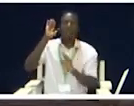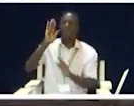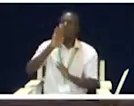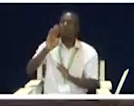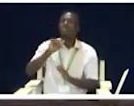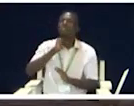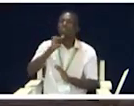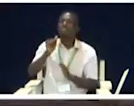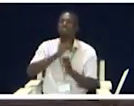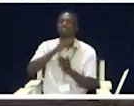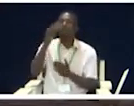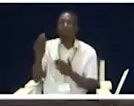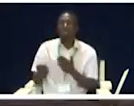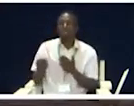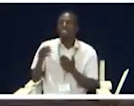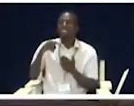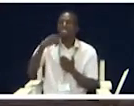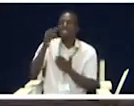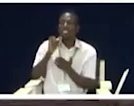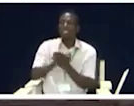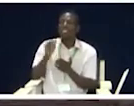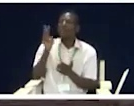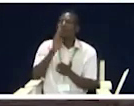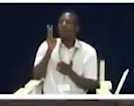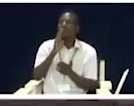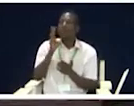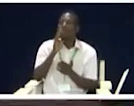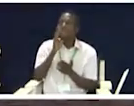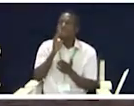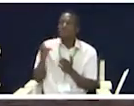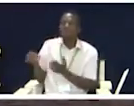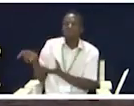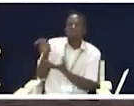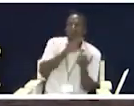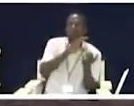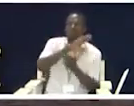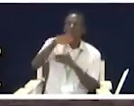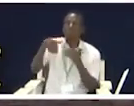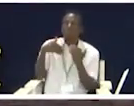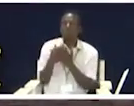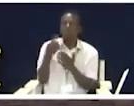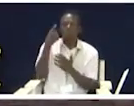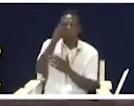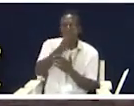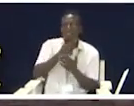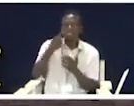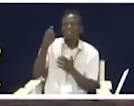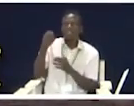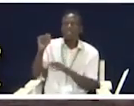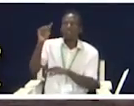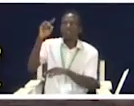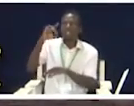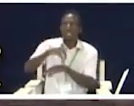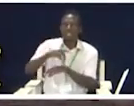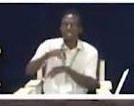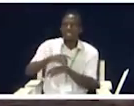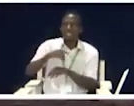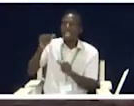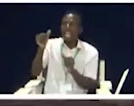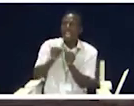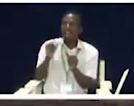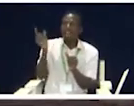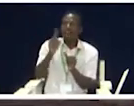Genesis chapter 2 verse 6, he says he watered the whole face of the ground. So wherever you turned to in the garden, there was water there.